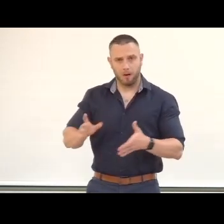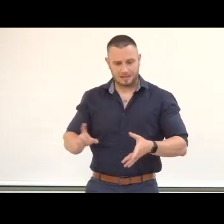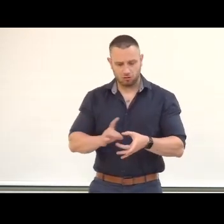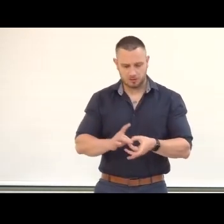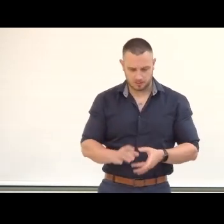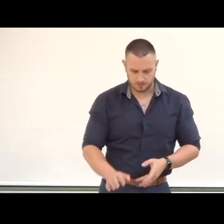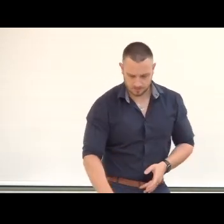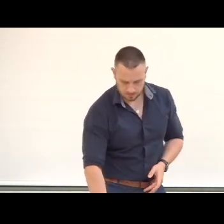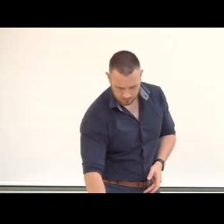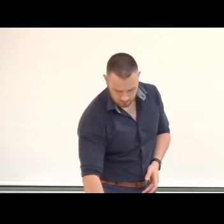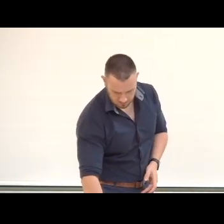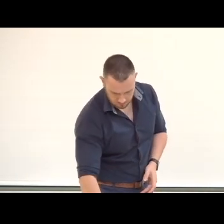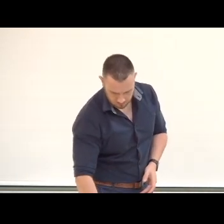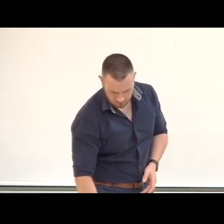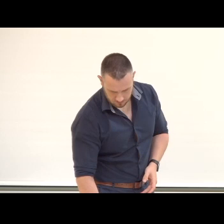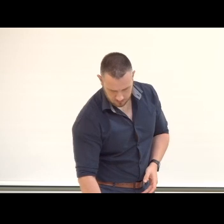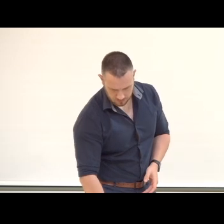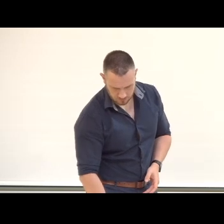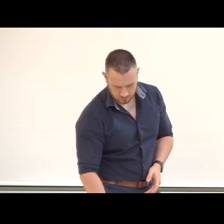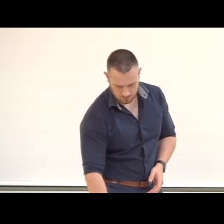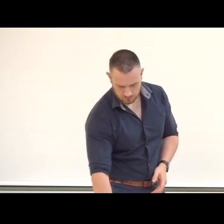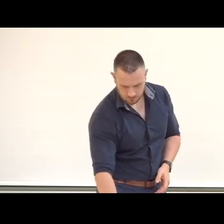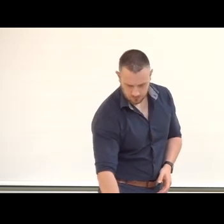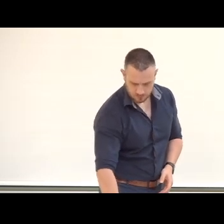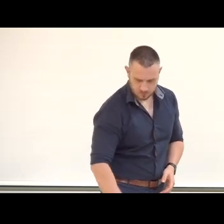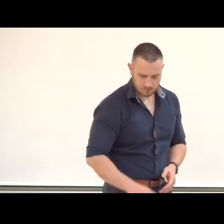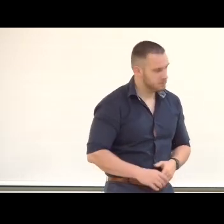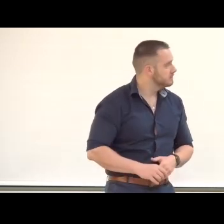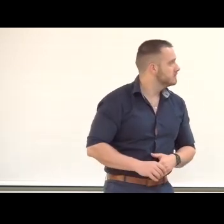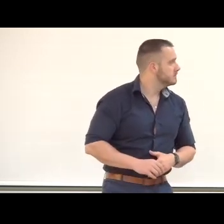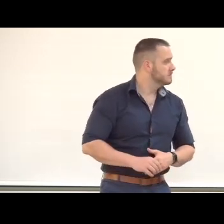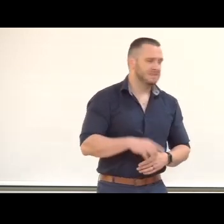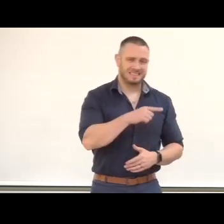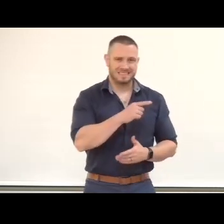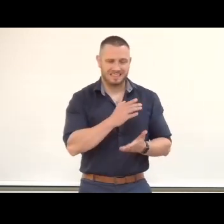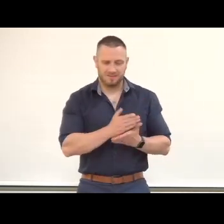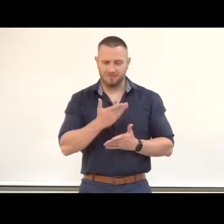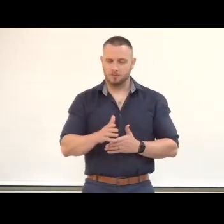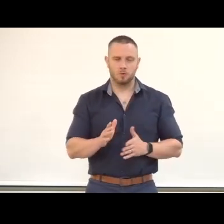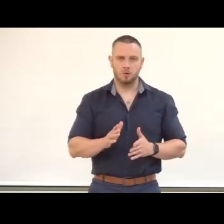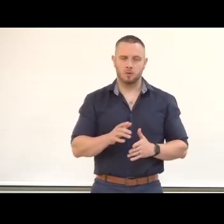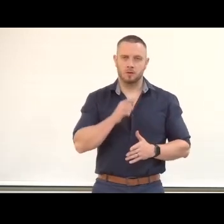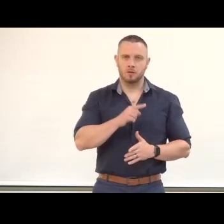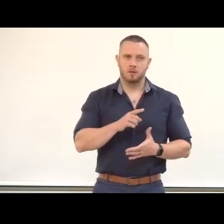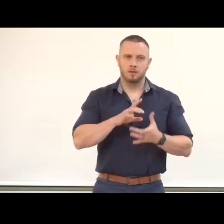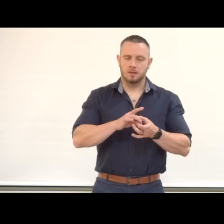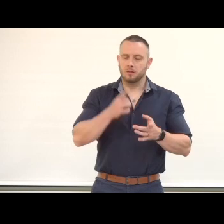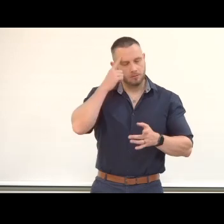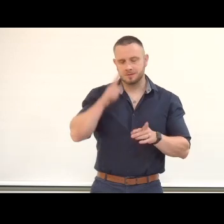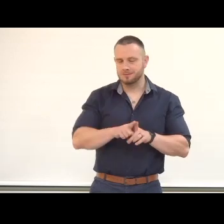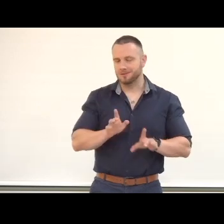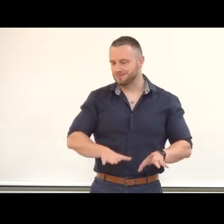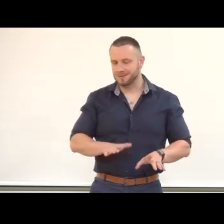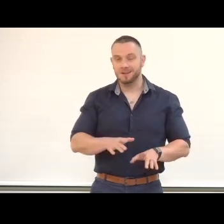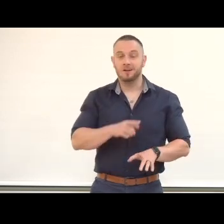So this is the, which one is it? The one from Wels? Or? Actually not true. There were a couple that looked the same, but the